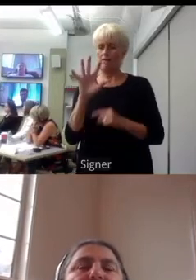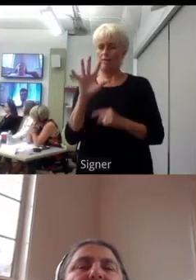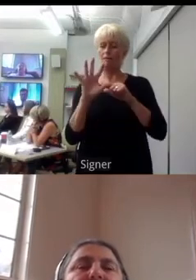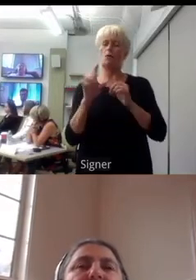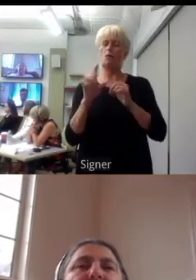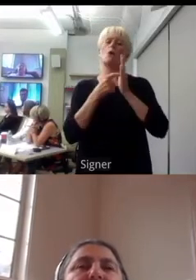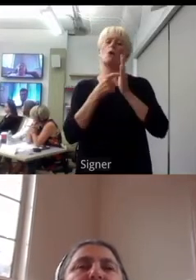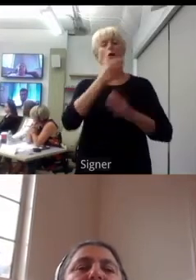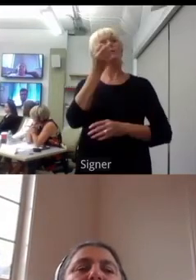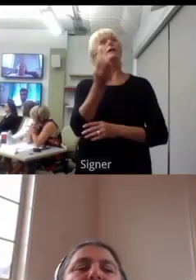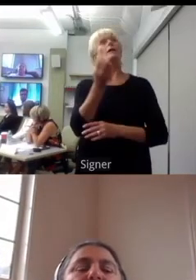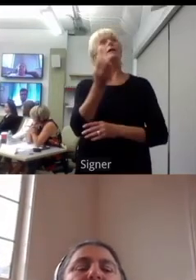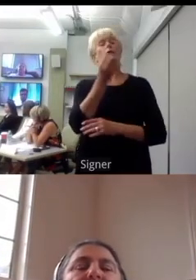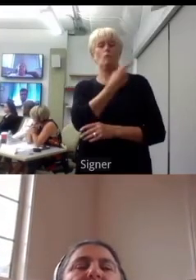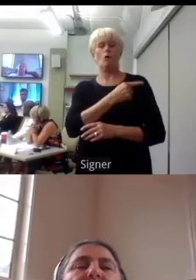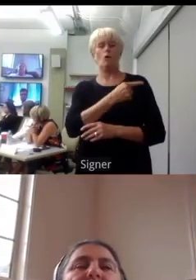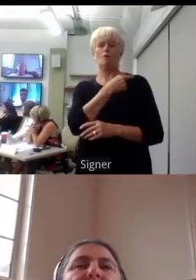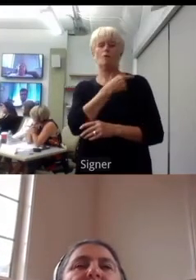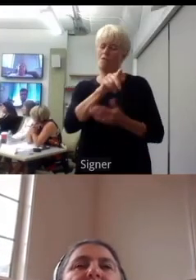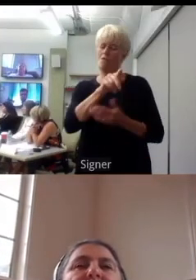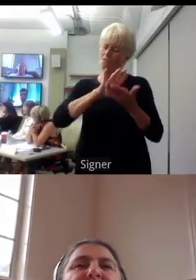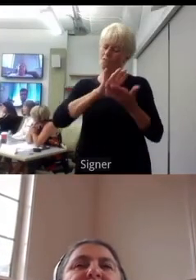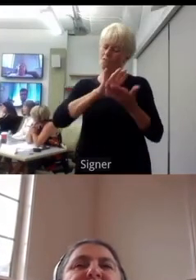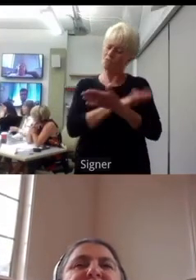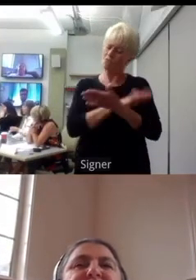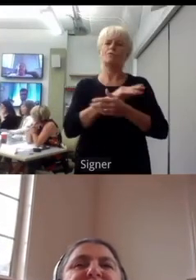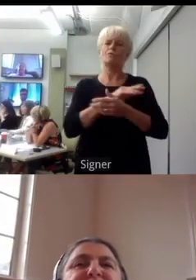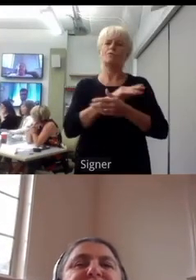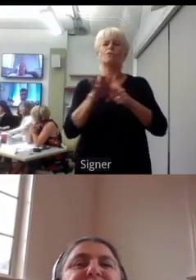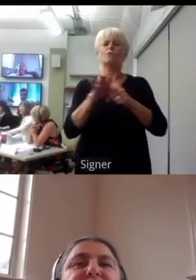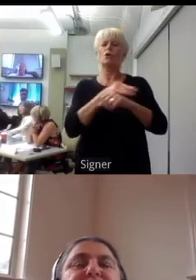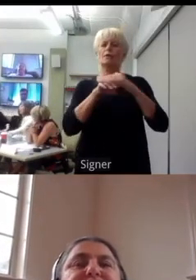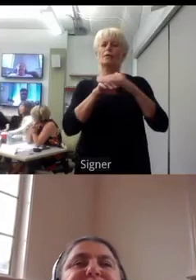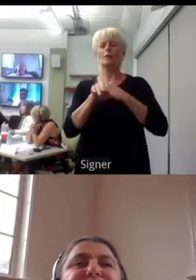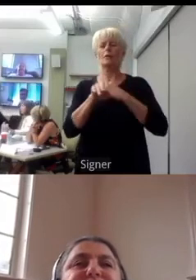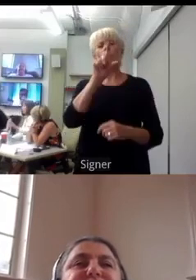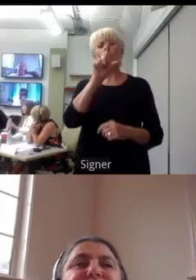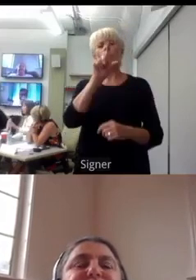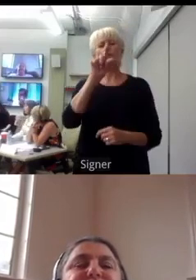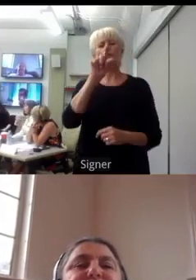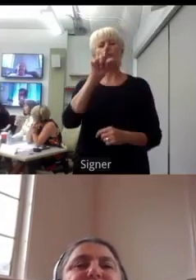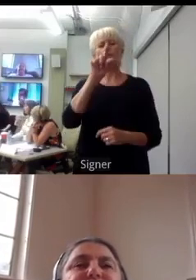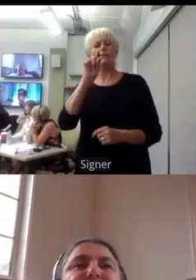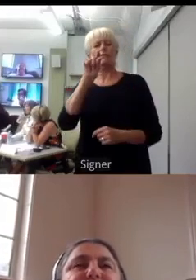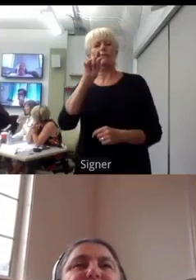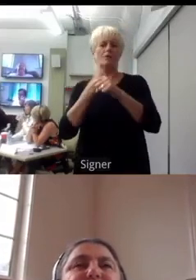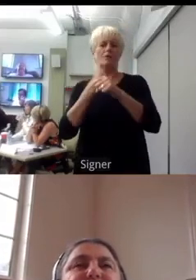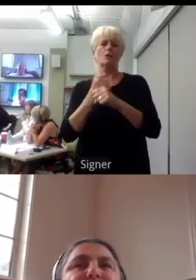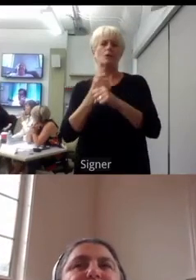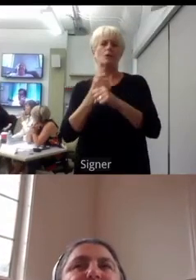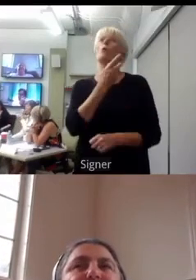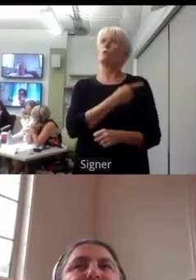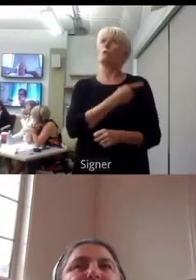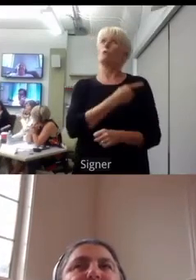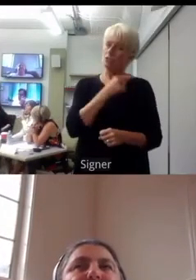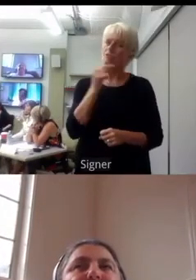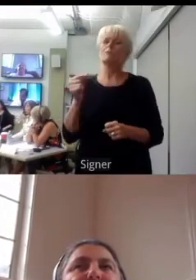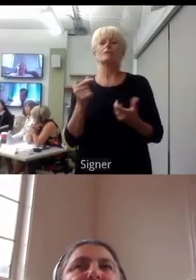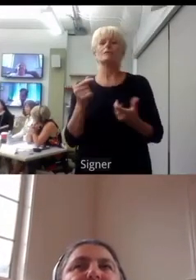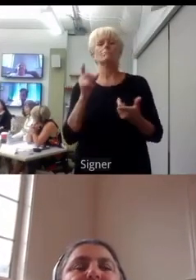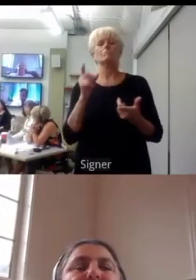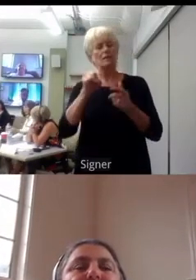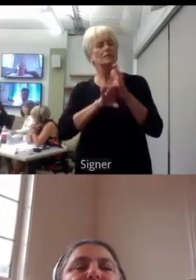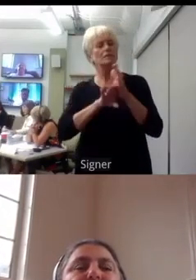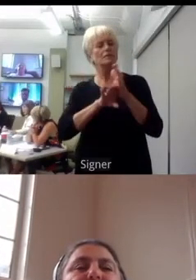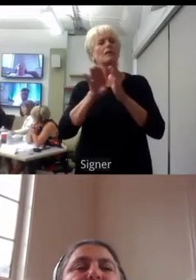fully accessible by 2025. It requires the provincial government to develop and enact and